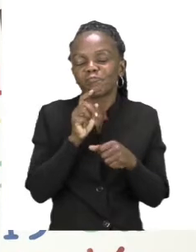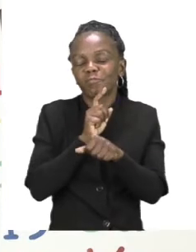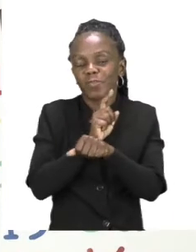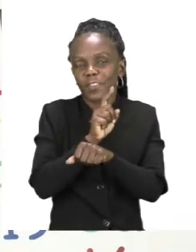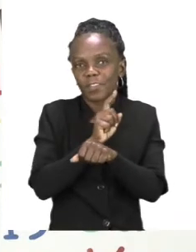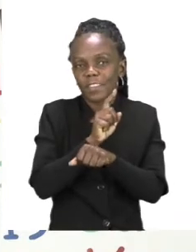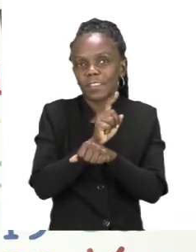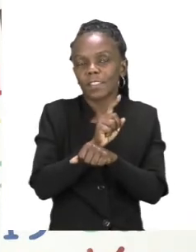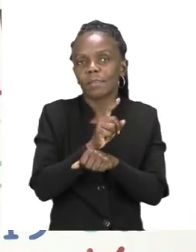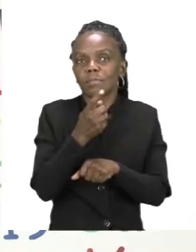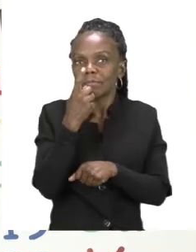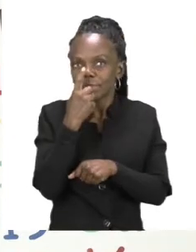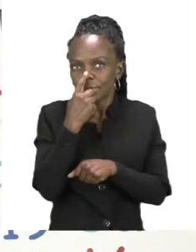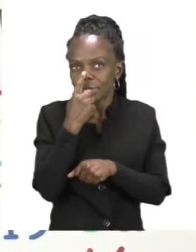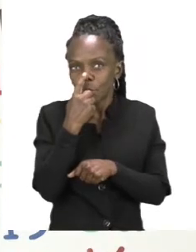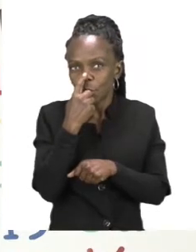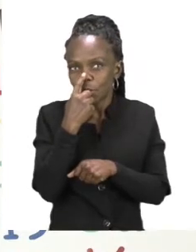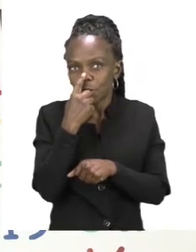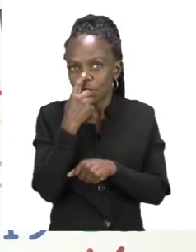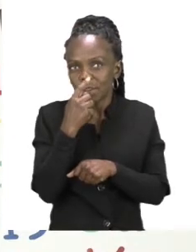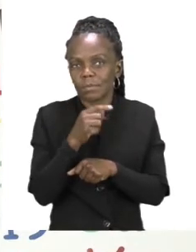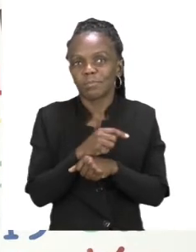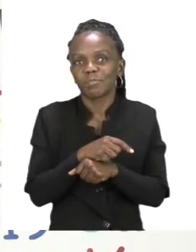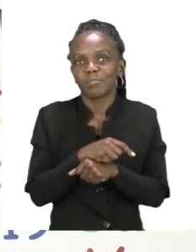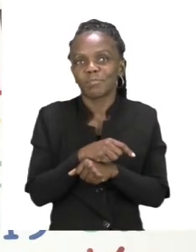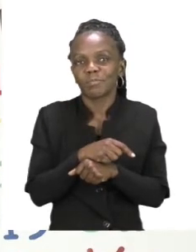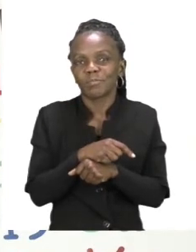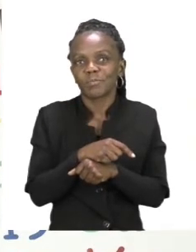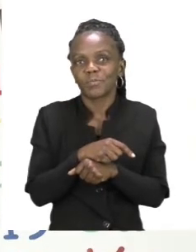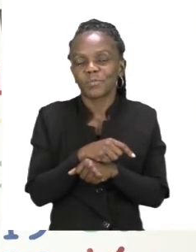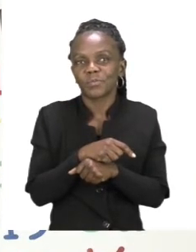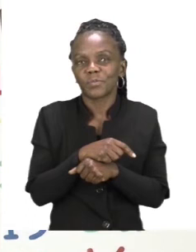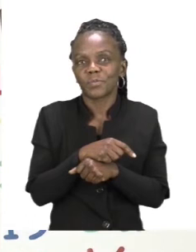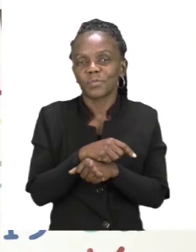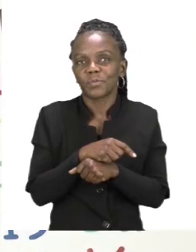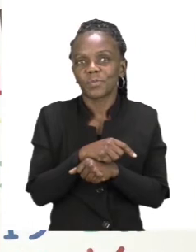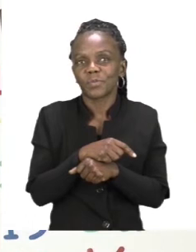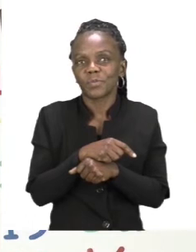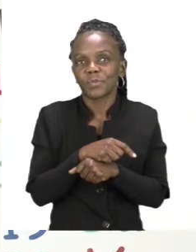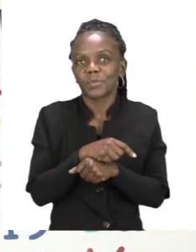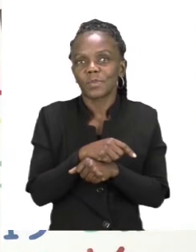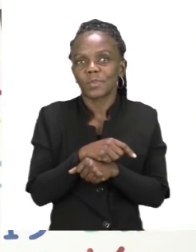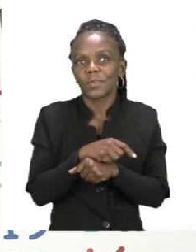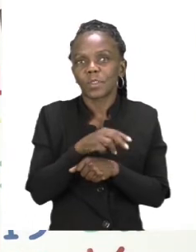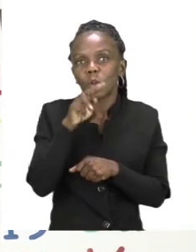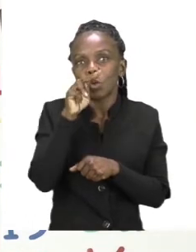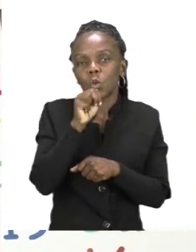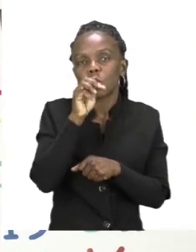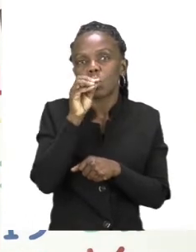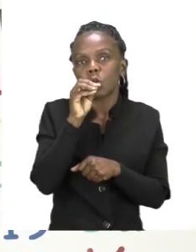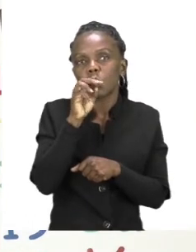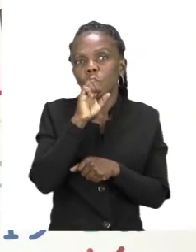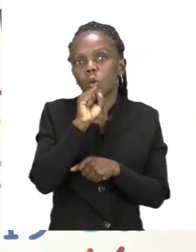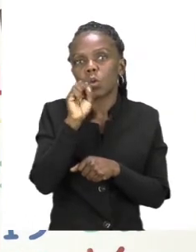nose. Touch your nose. Very good. So this is a nose.